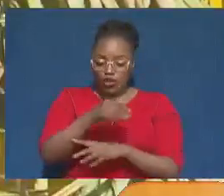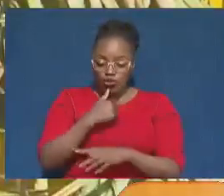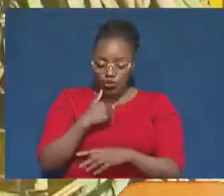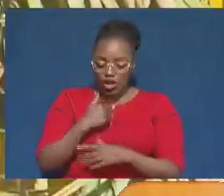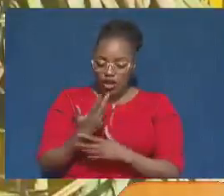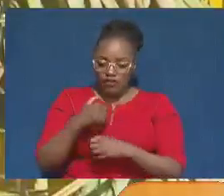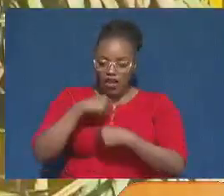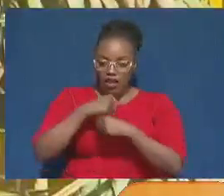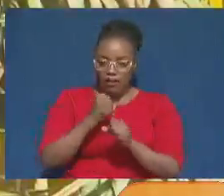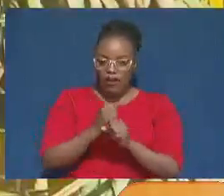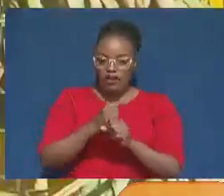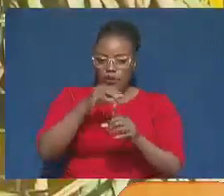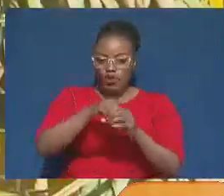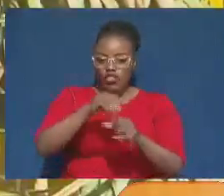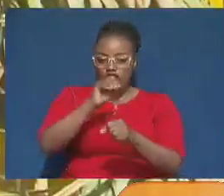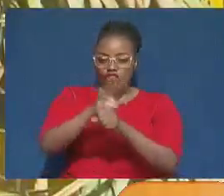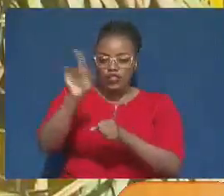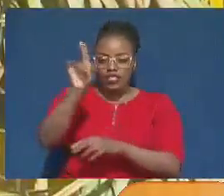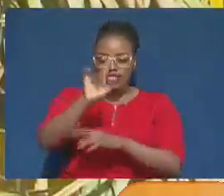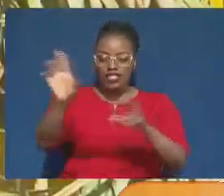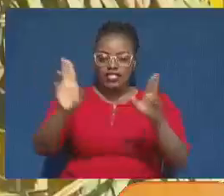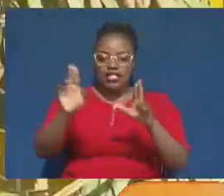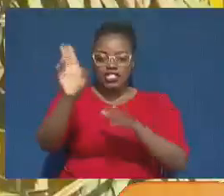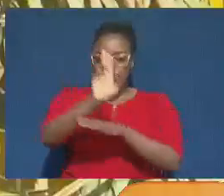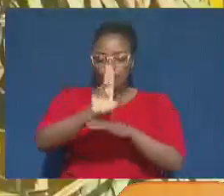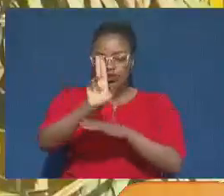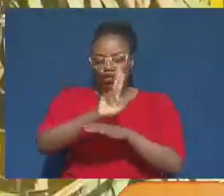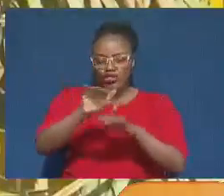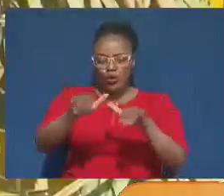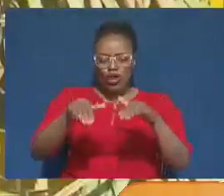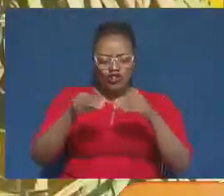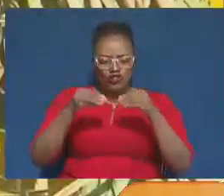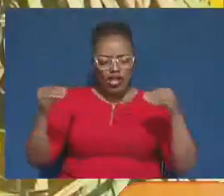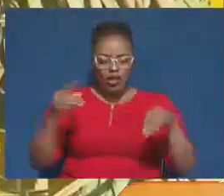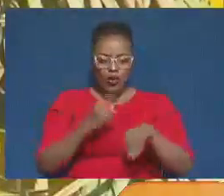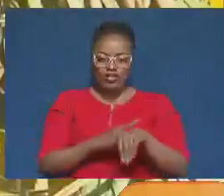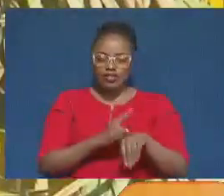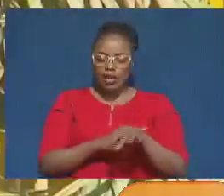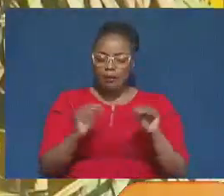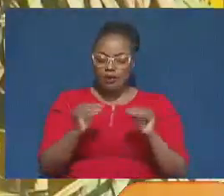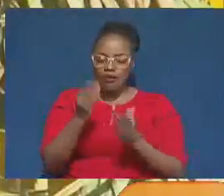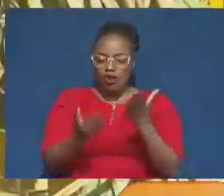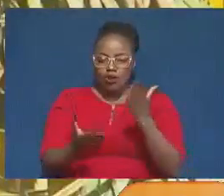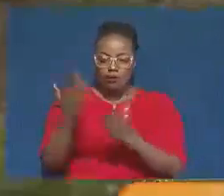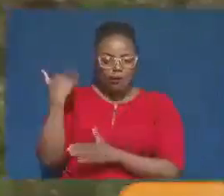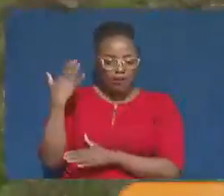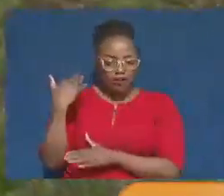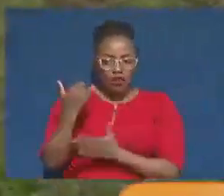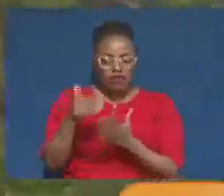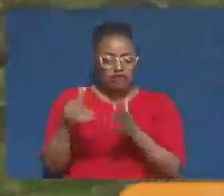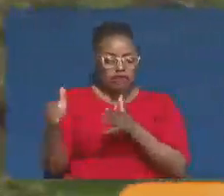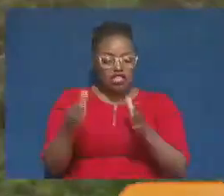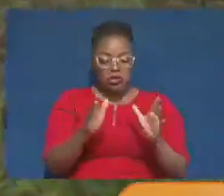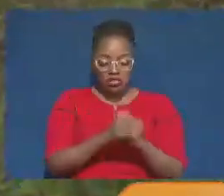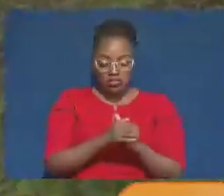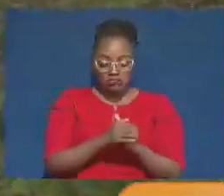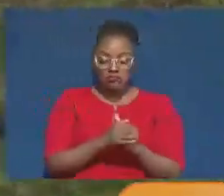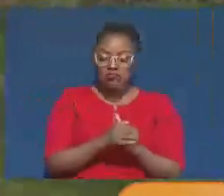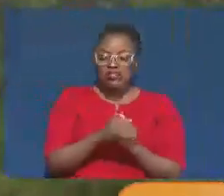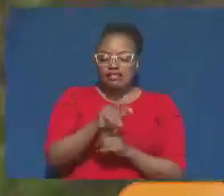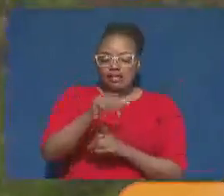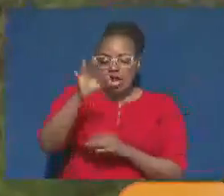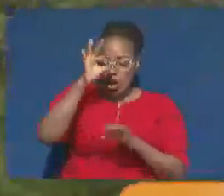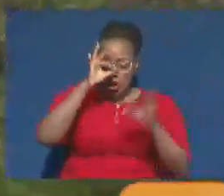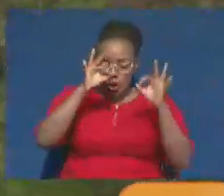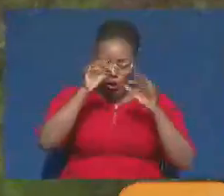it, within 14 days, it is ready for use. You don't have to wait for a very long period compared to the traditional methods. Unlike peat silos,